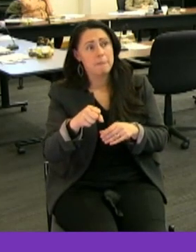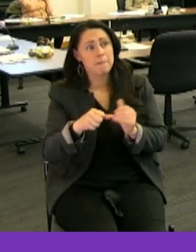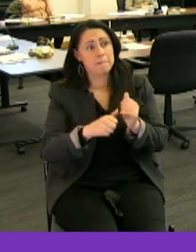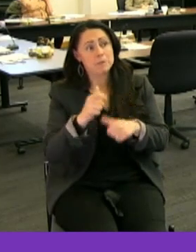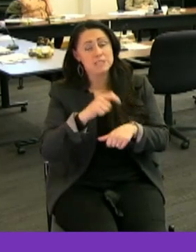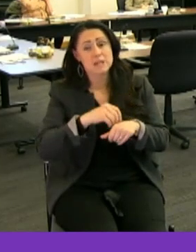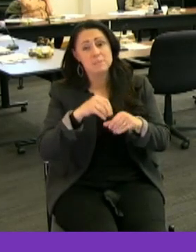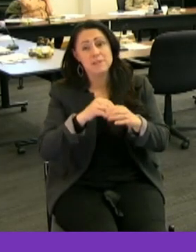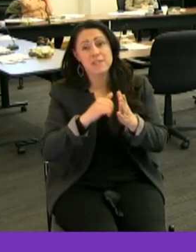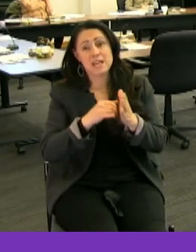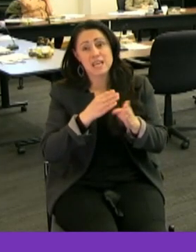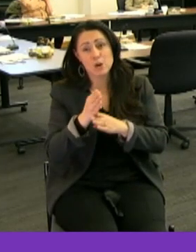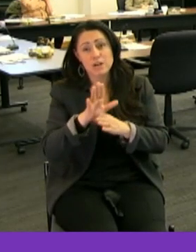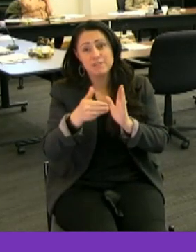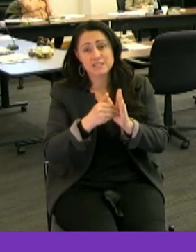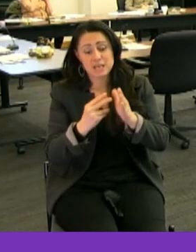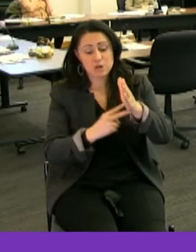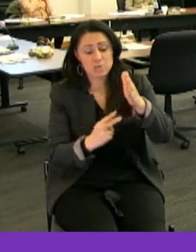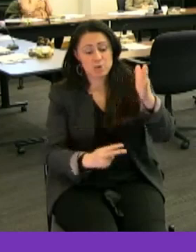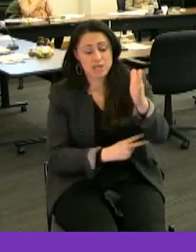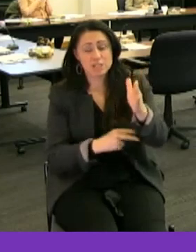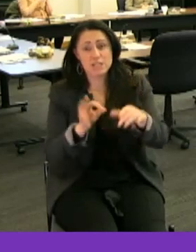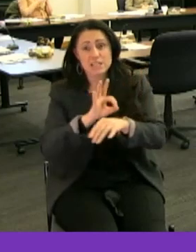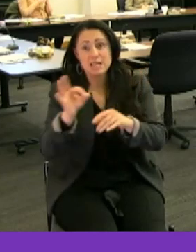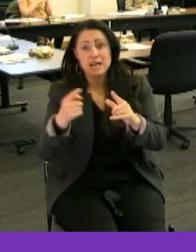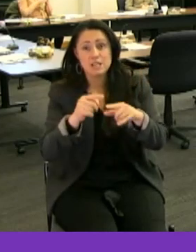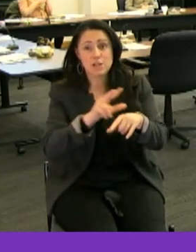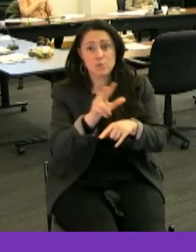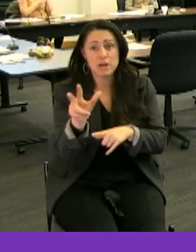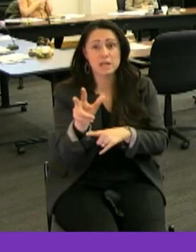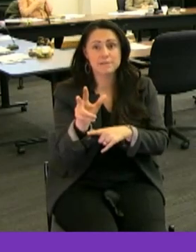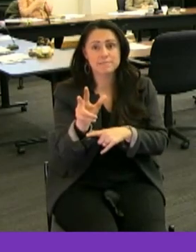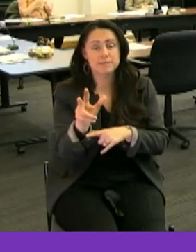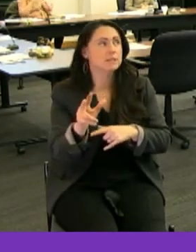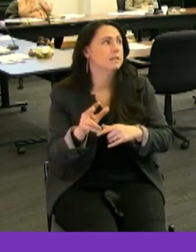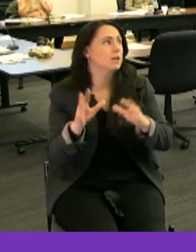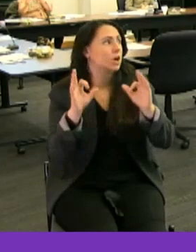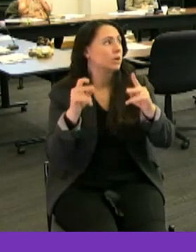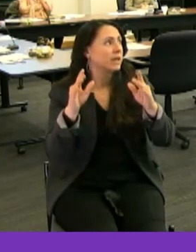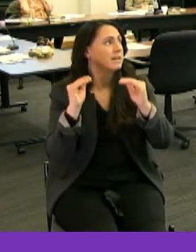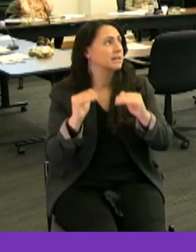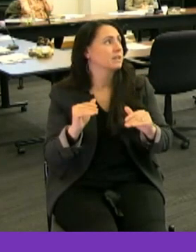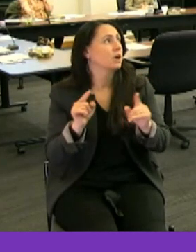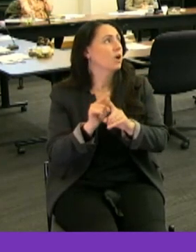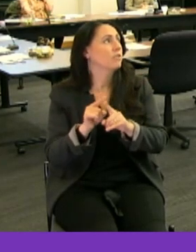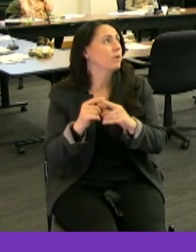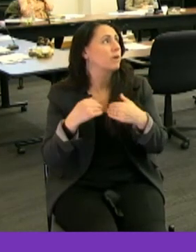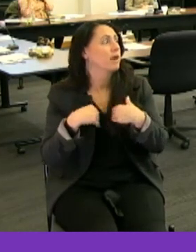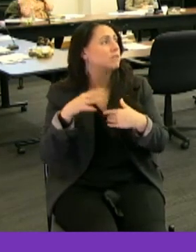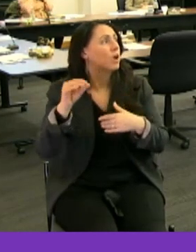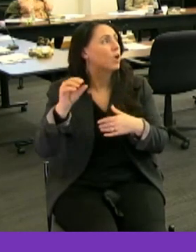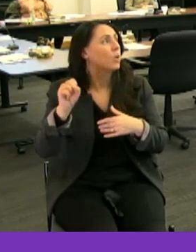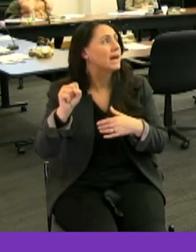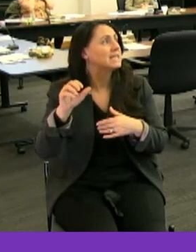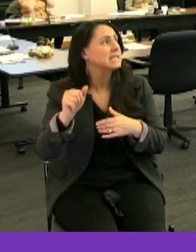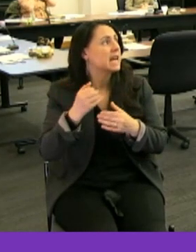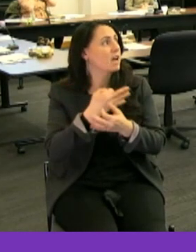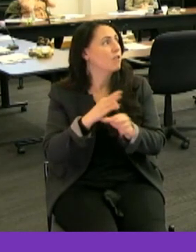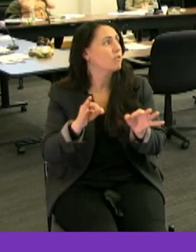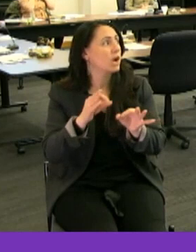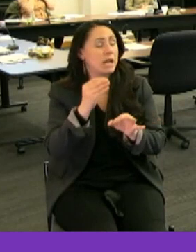usually in this area, the Center Bridge, 9 a.m. to 3 p.m. So yes, okay. So then we also have our OSA free meal